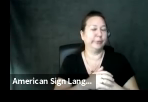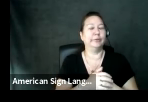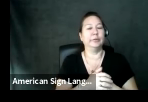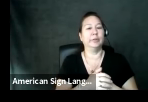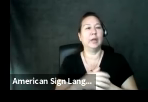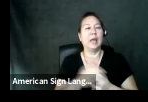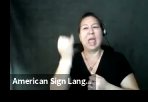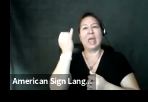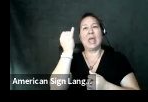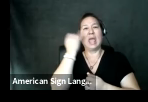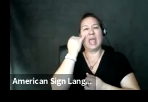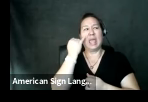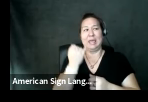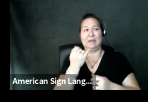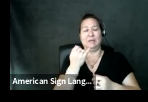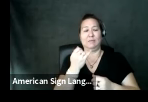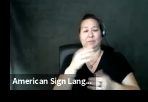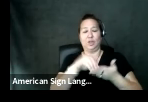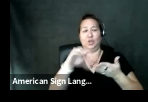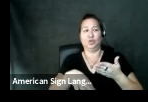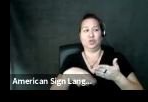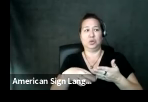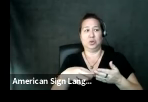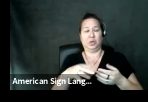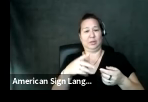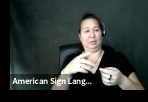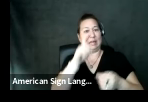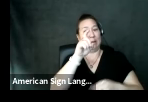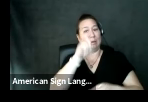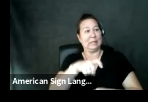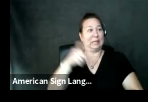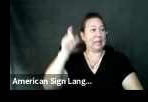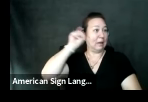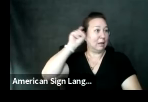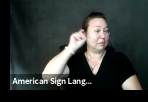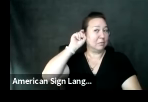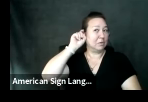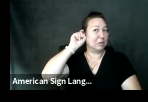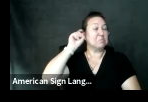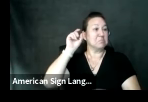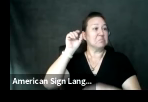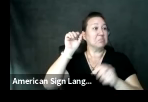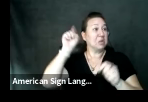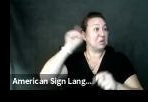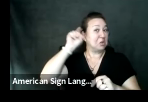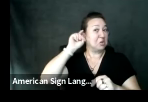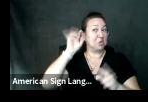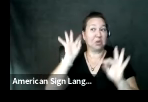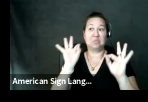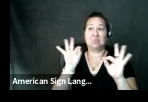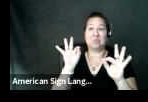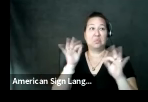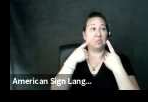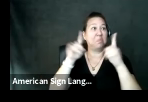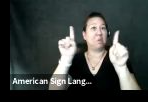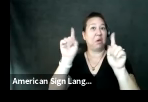the use of hearing aids, the team may find that that disability does not have an adverse effect on the student's